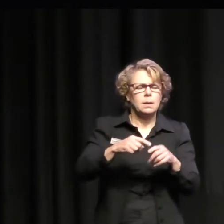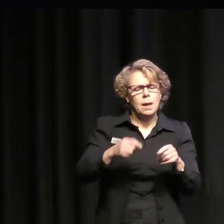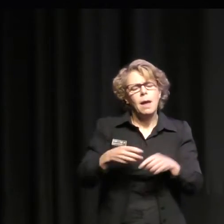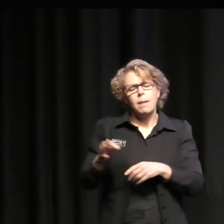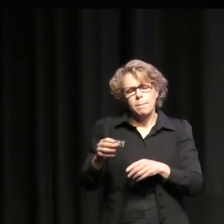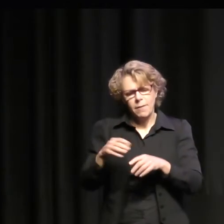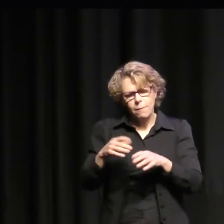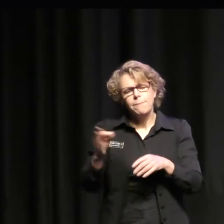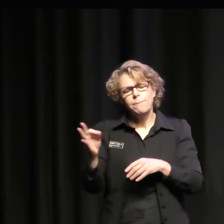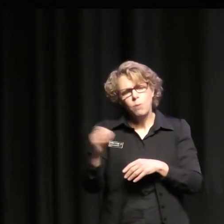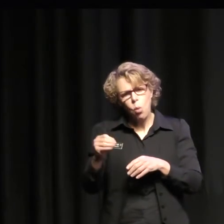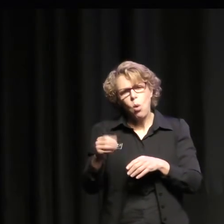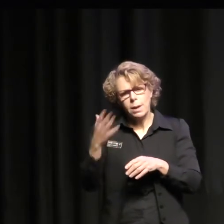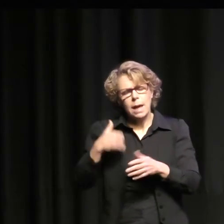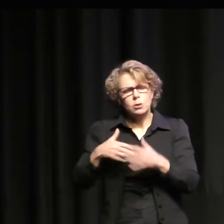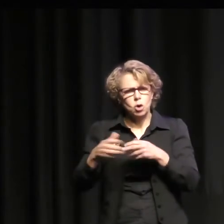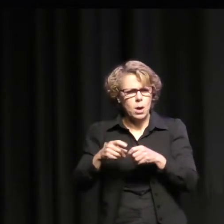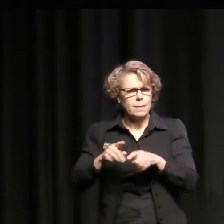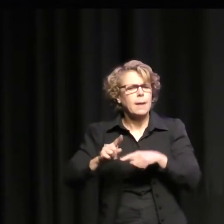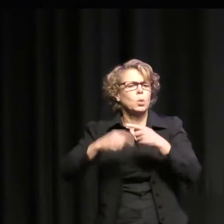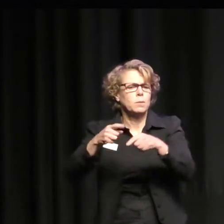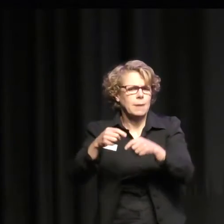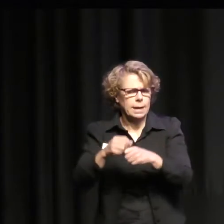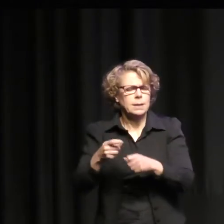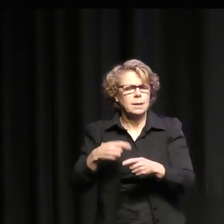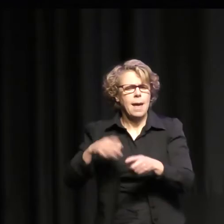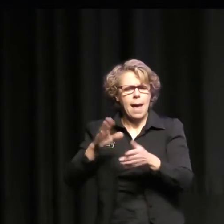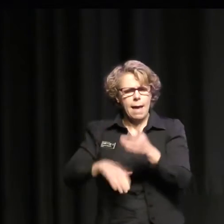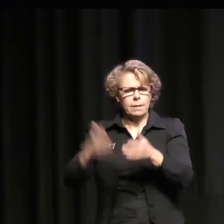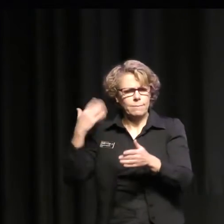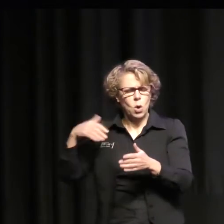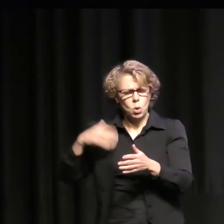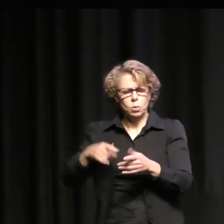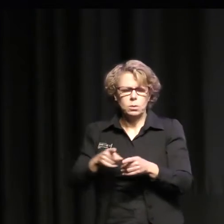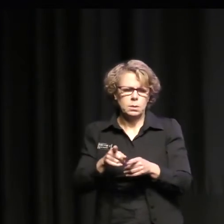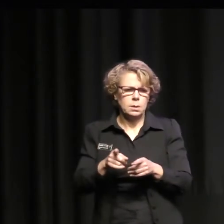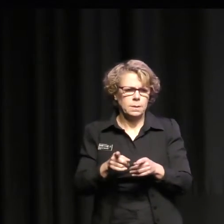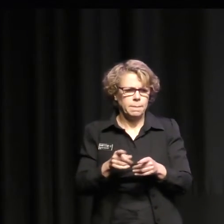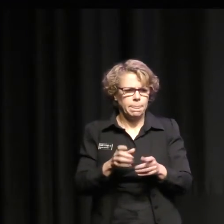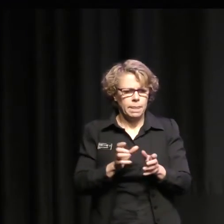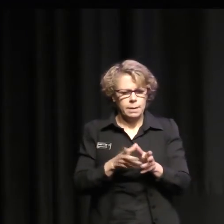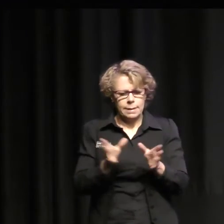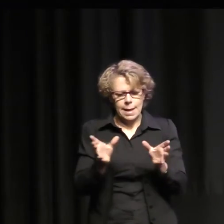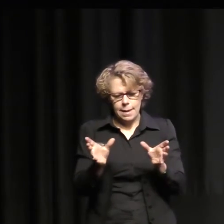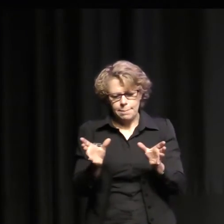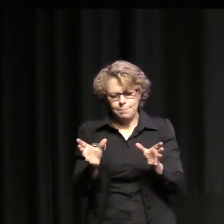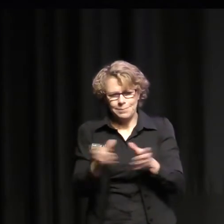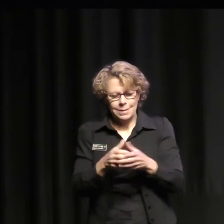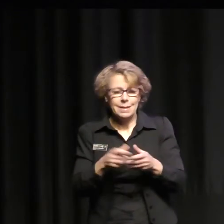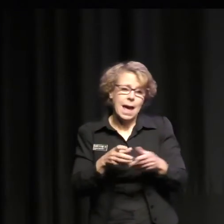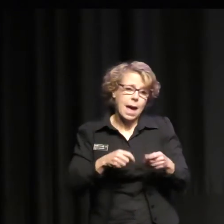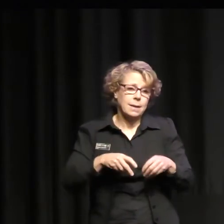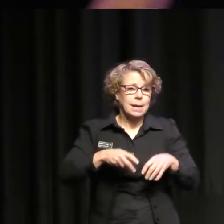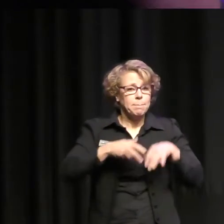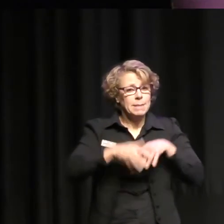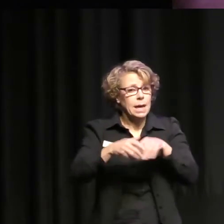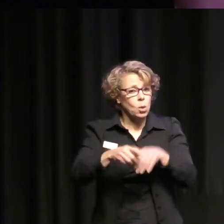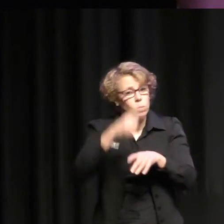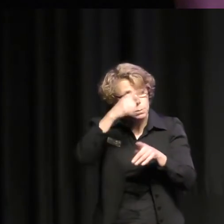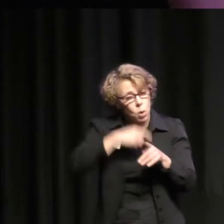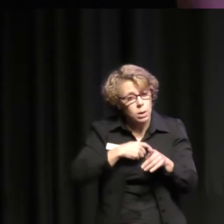progression, especially in the context of class-based migration policy, which